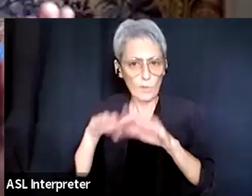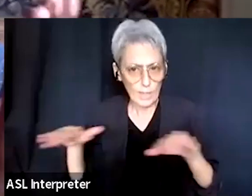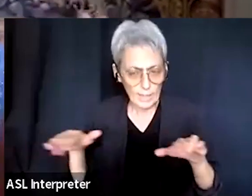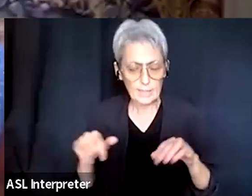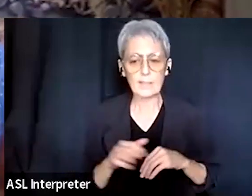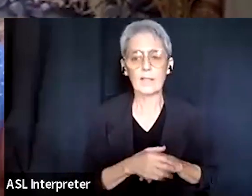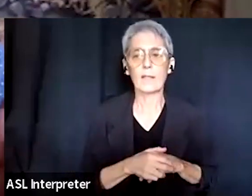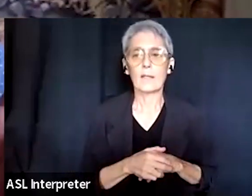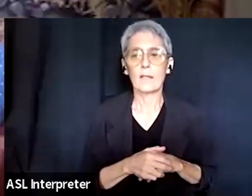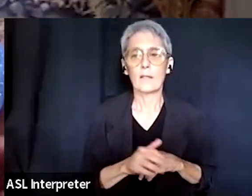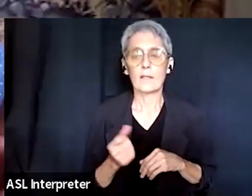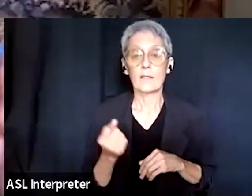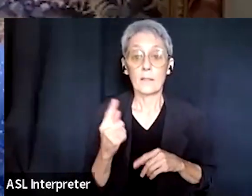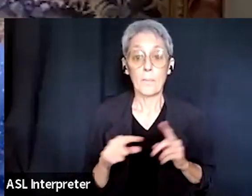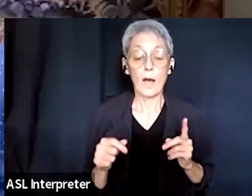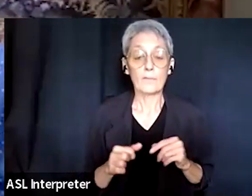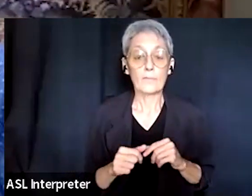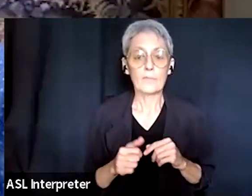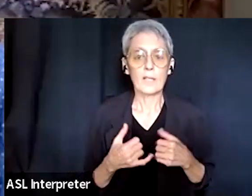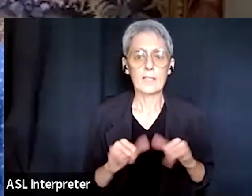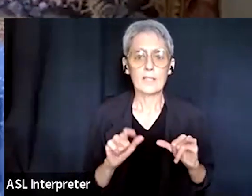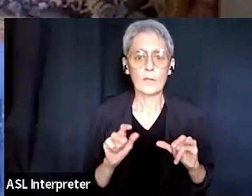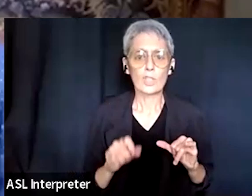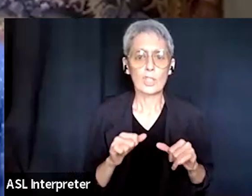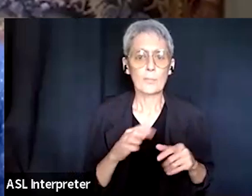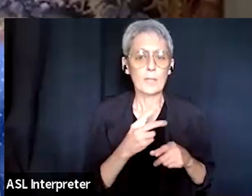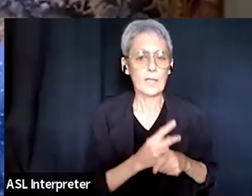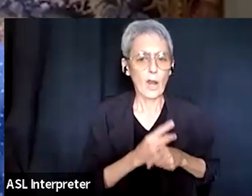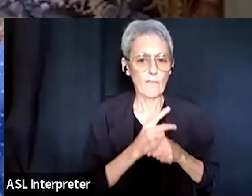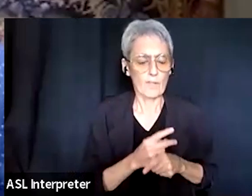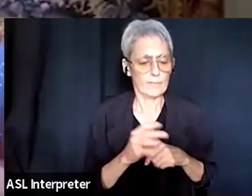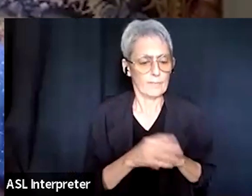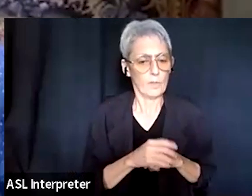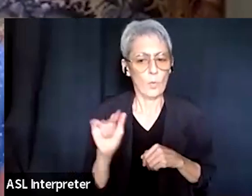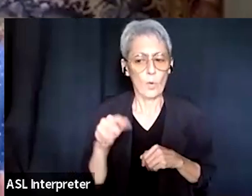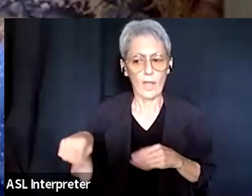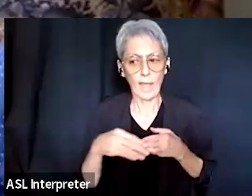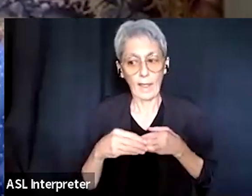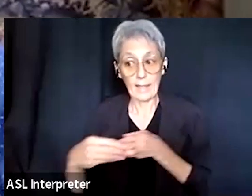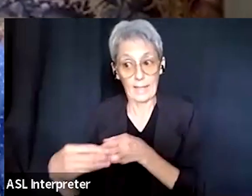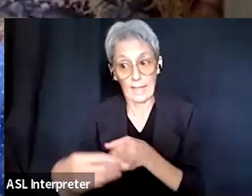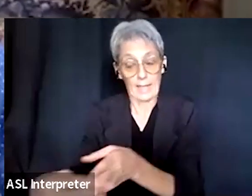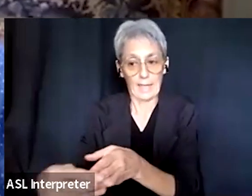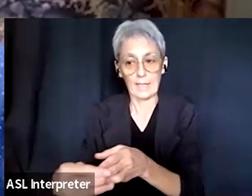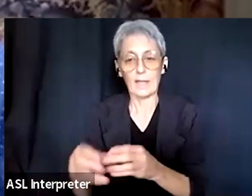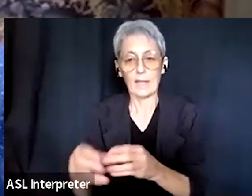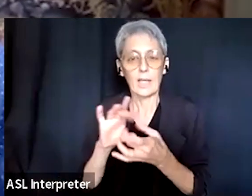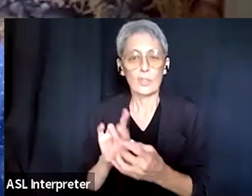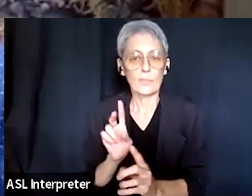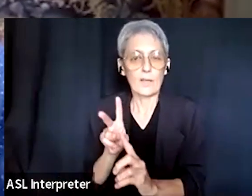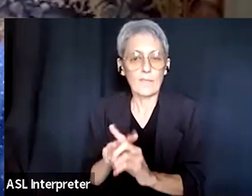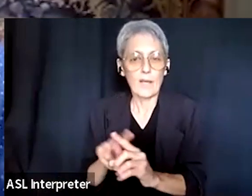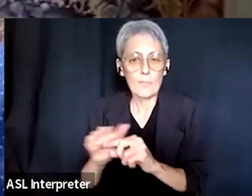But we should still be cautious about where they lead us in terms of practice on the ground.